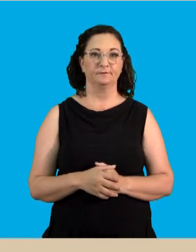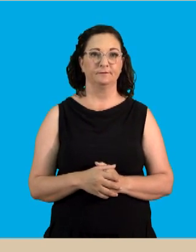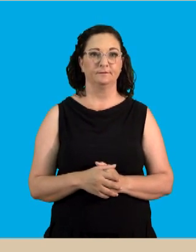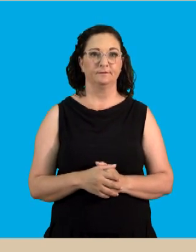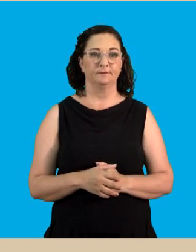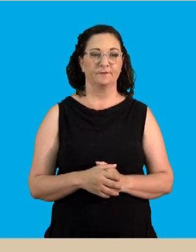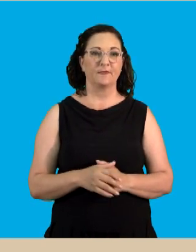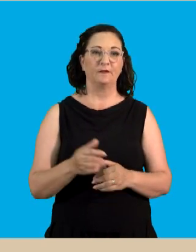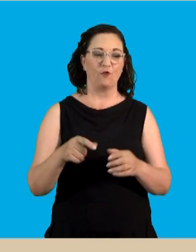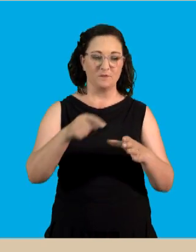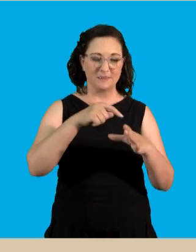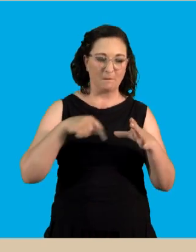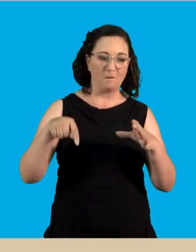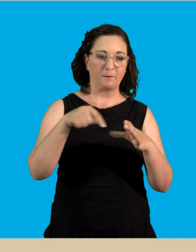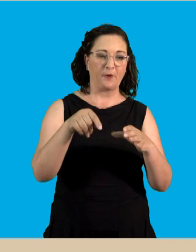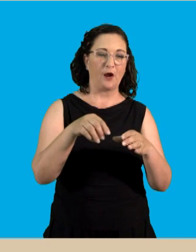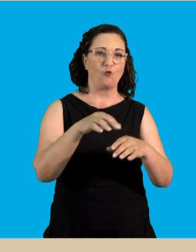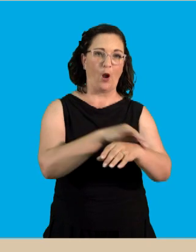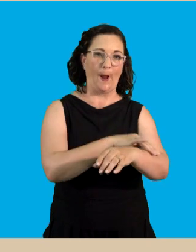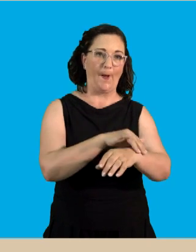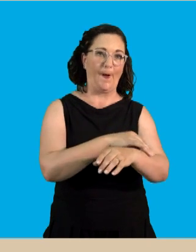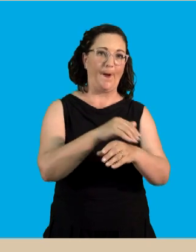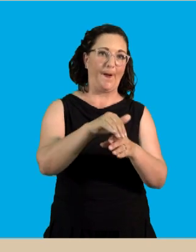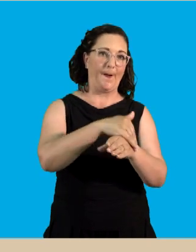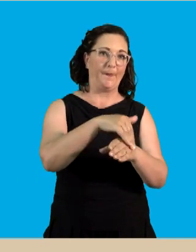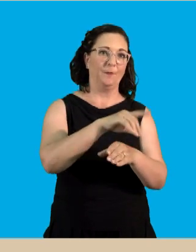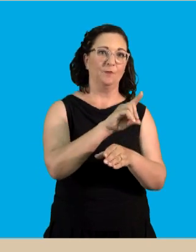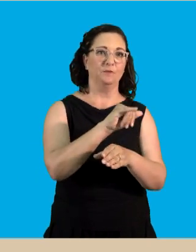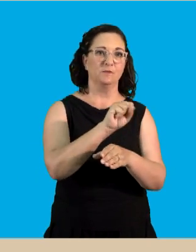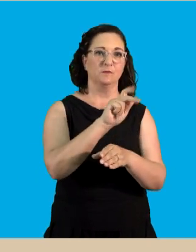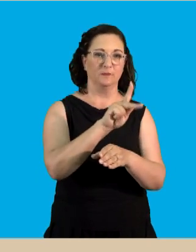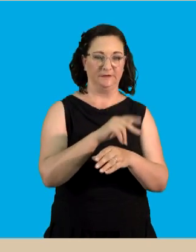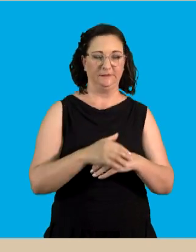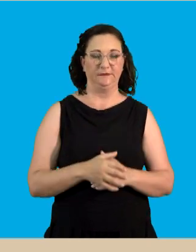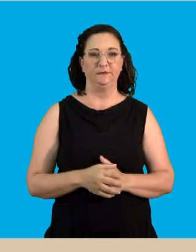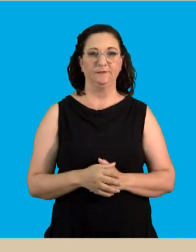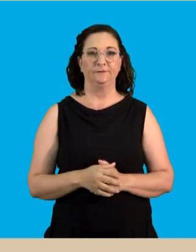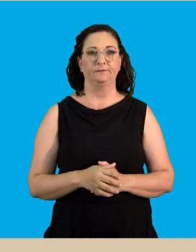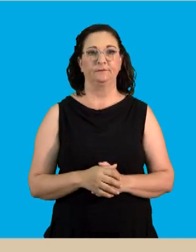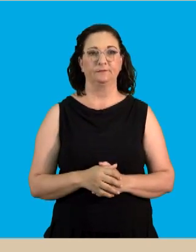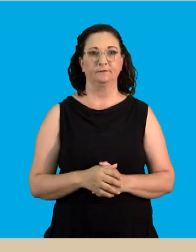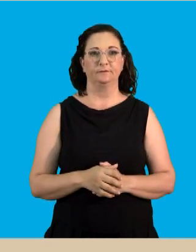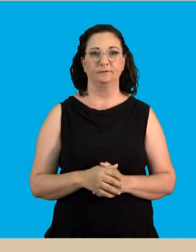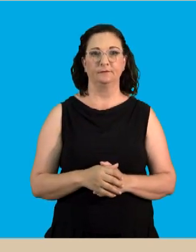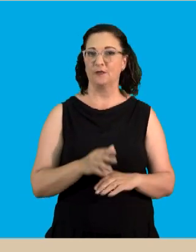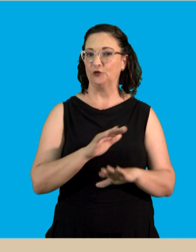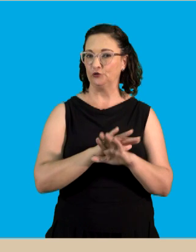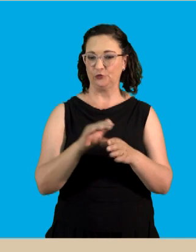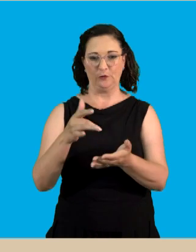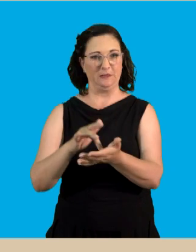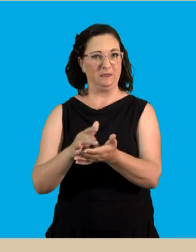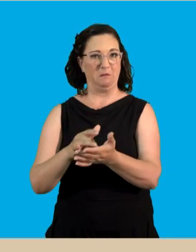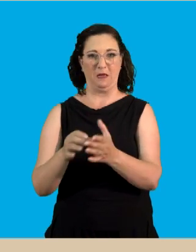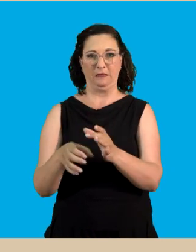disk. Okay, let's just say it like that. It is found at the edge of one spiral arm disk. It is